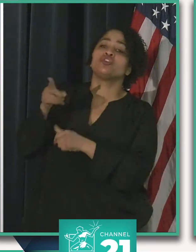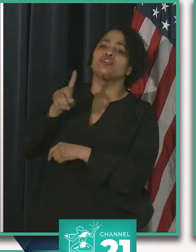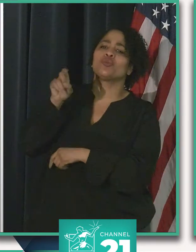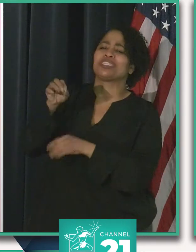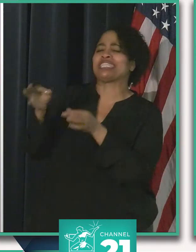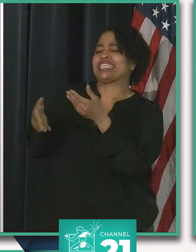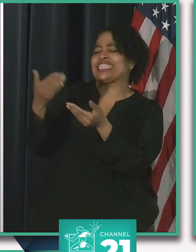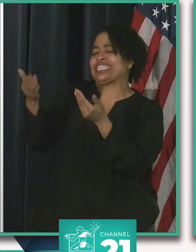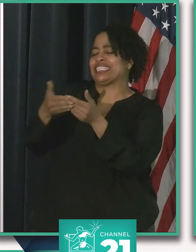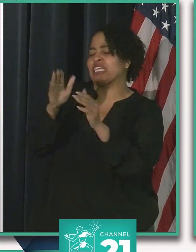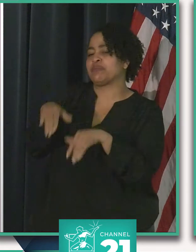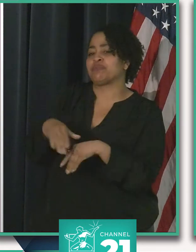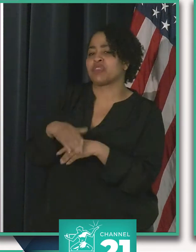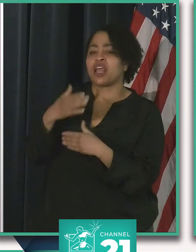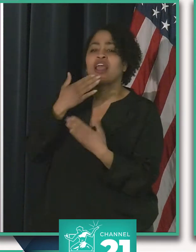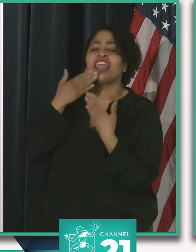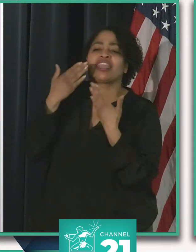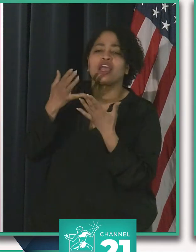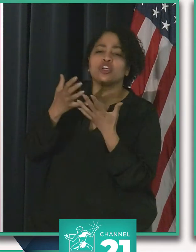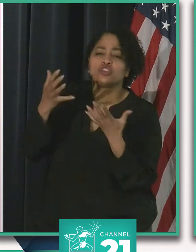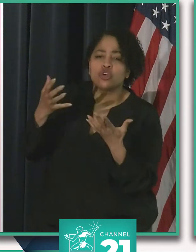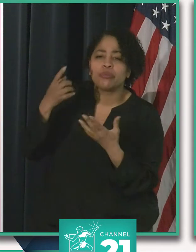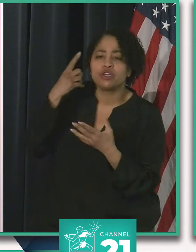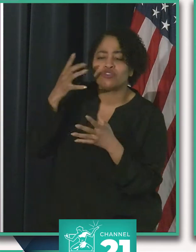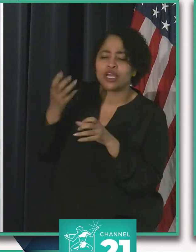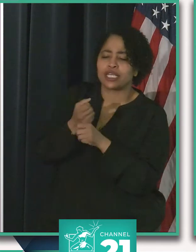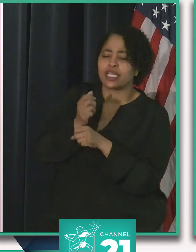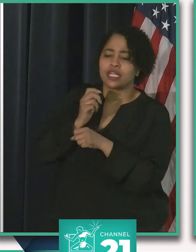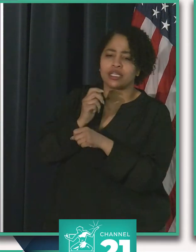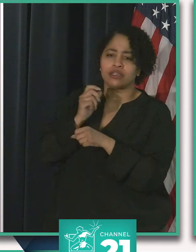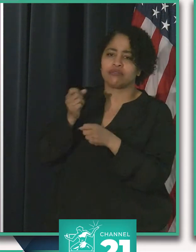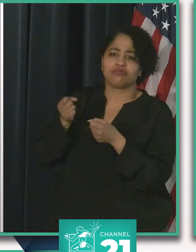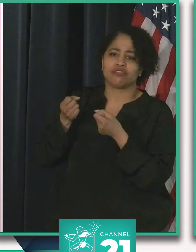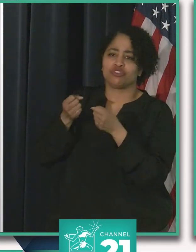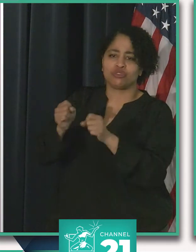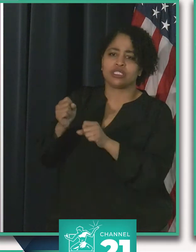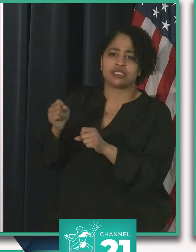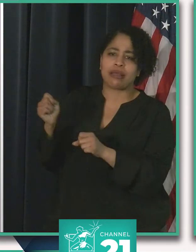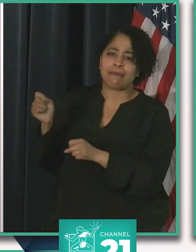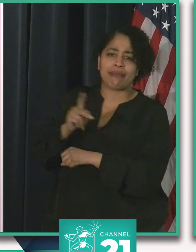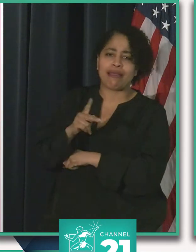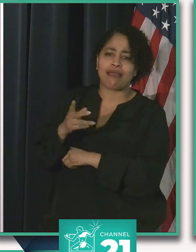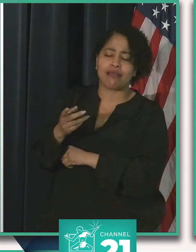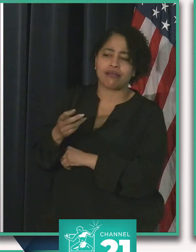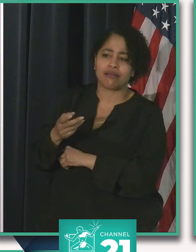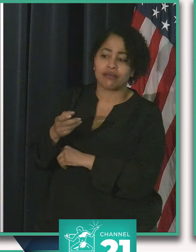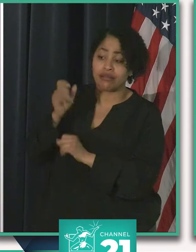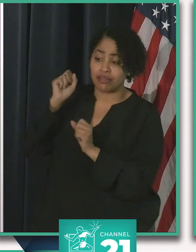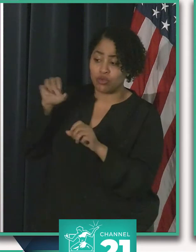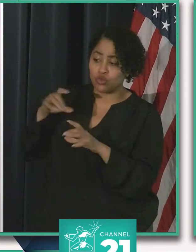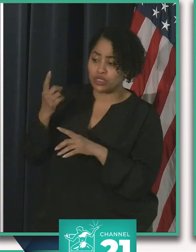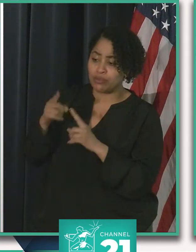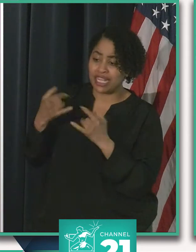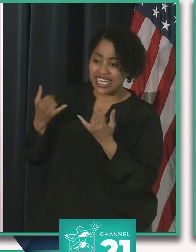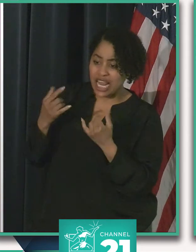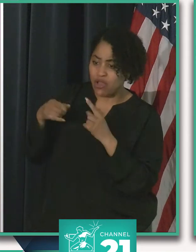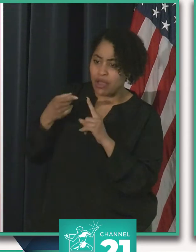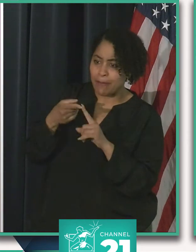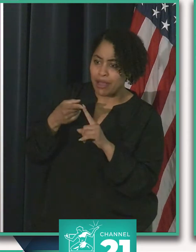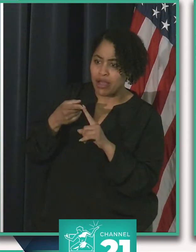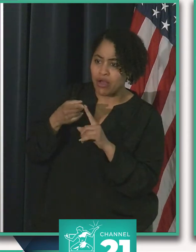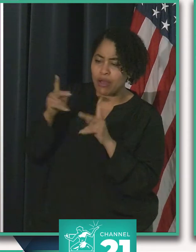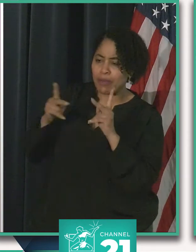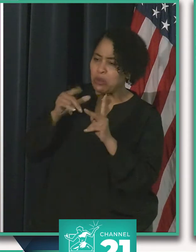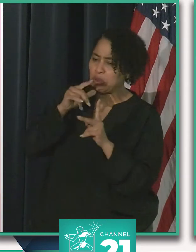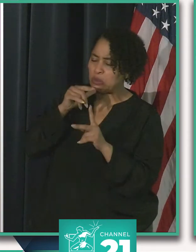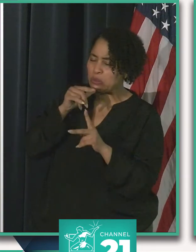easy. Thank you so much for getting the street sweeping back. Can we now do something about the inconsiderate